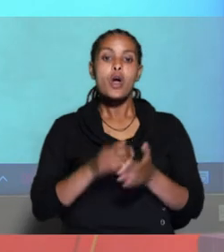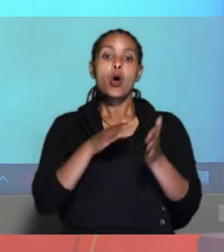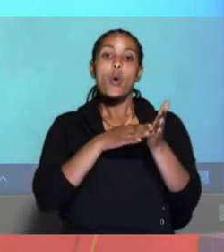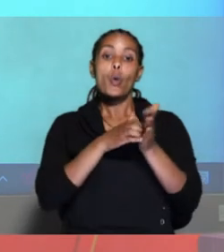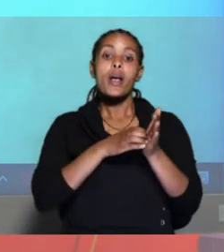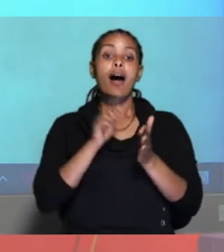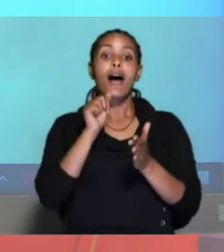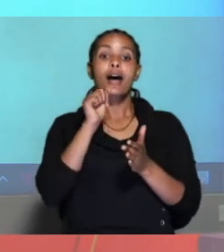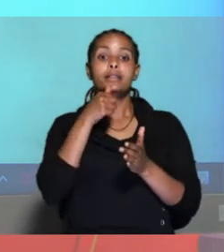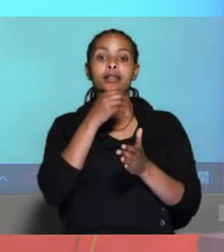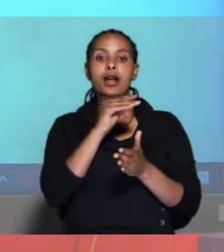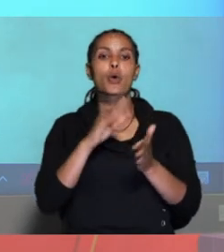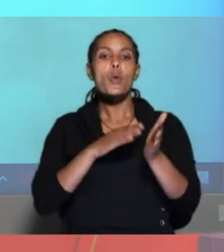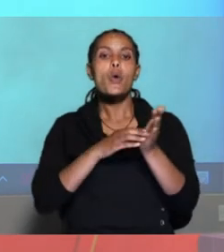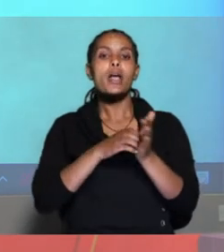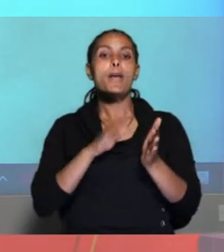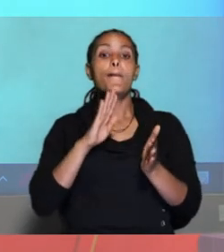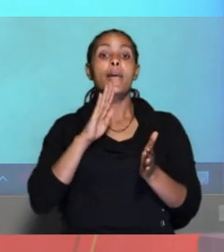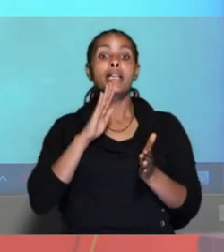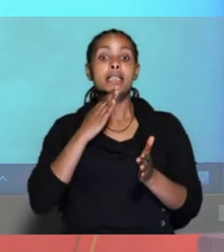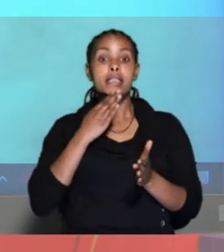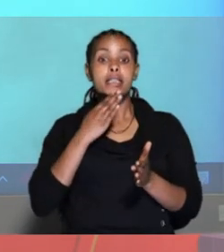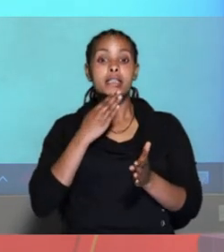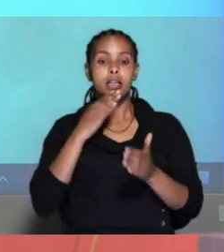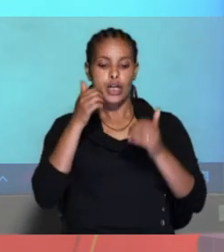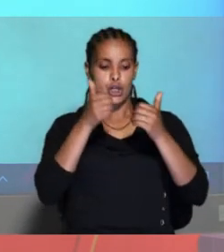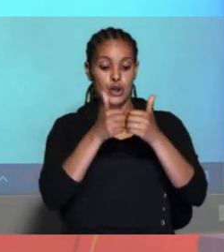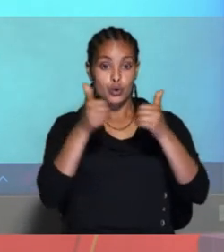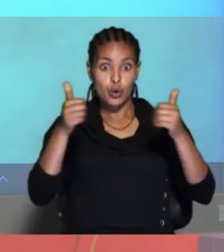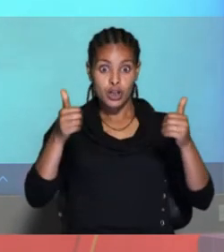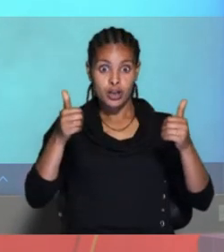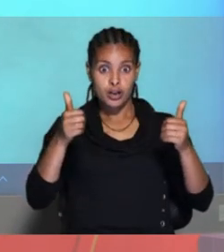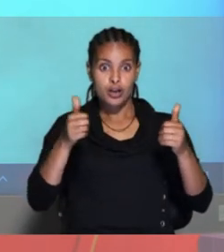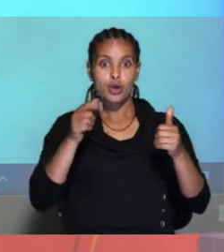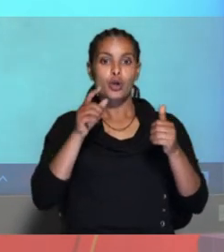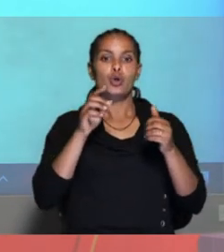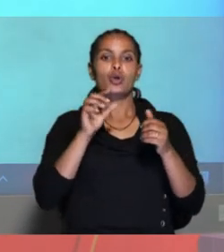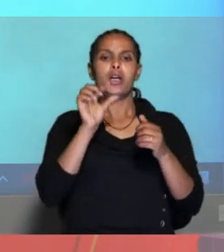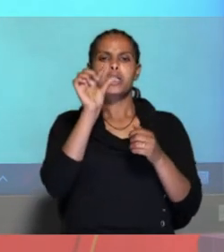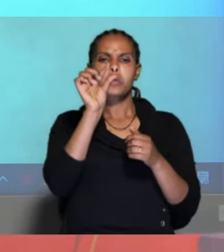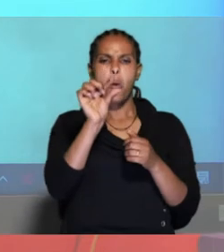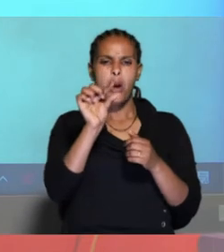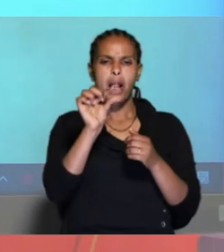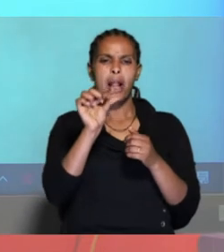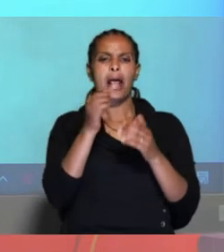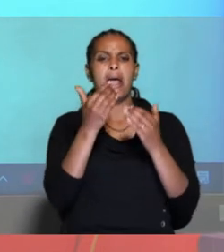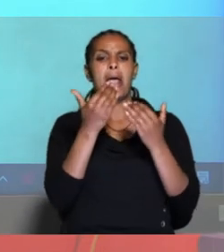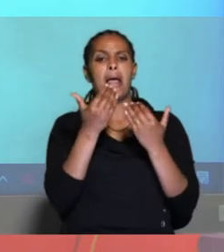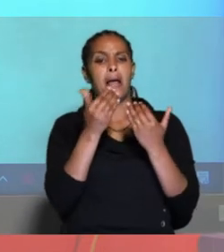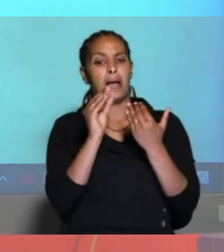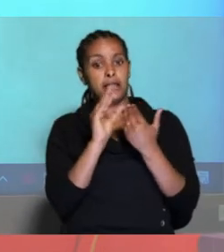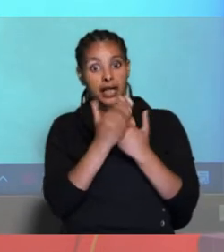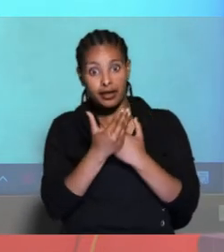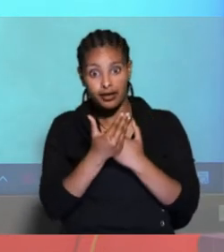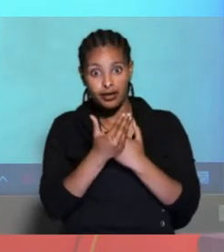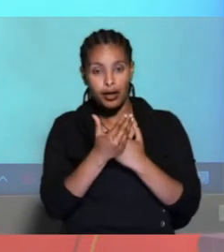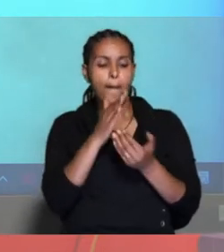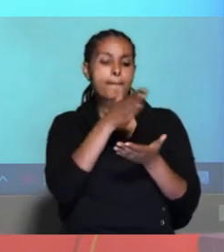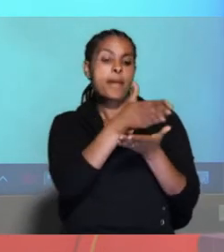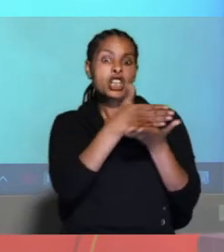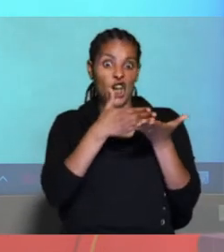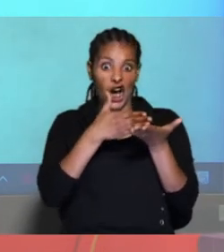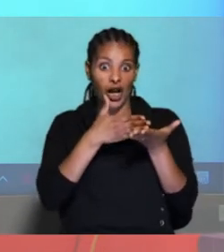Weak acids and weak bases dissociate to a small extent, dissociate